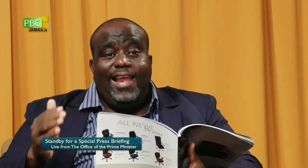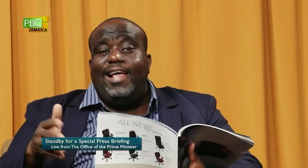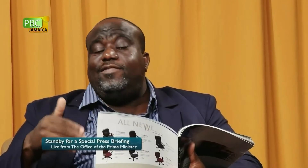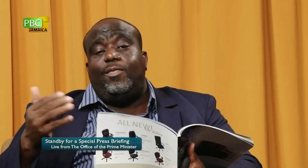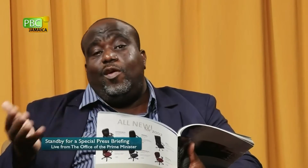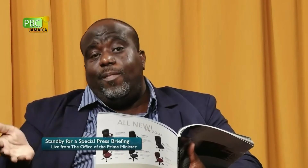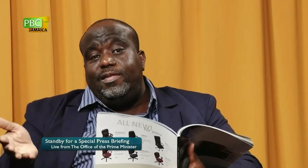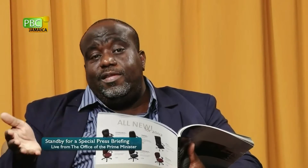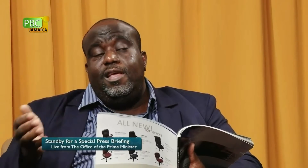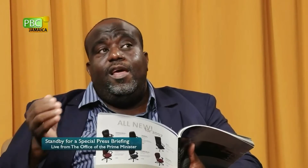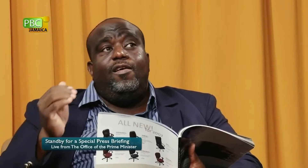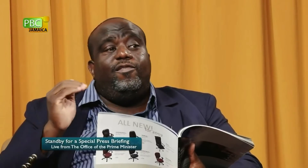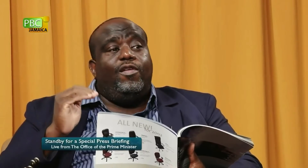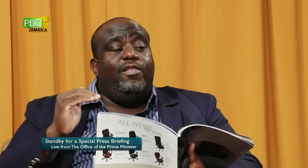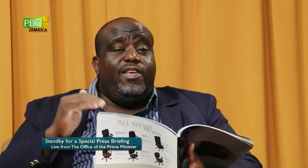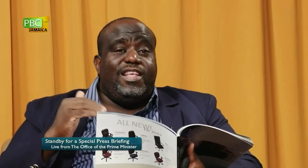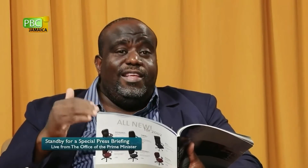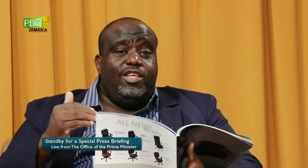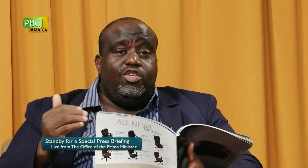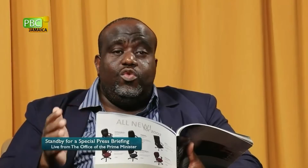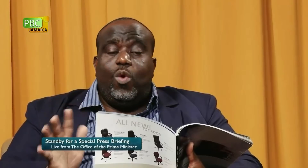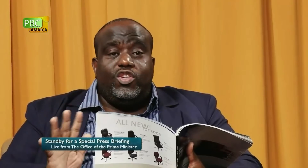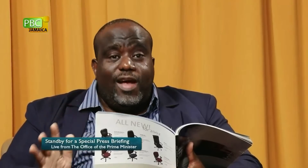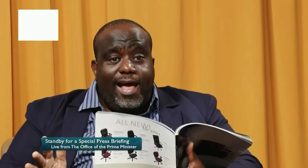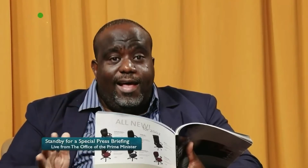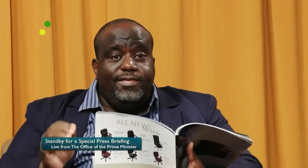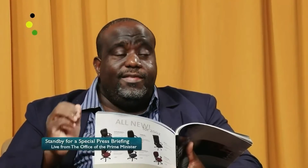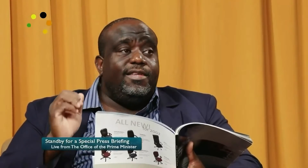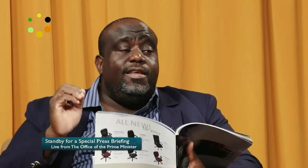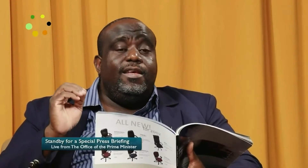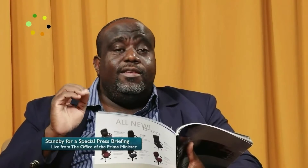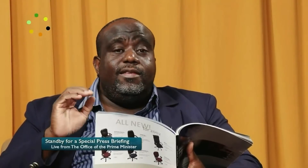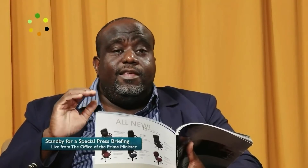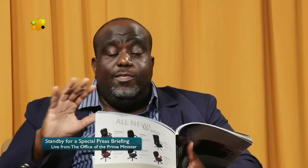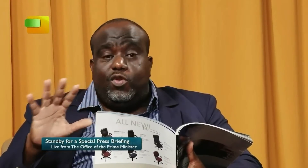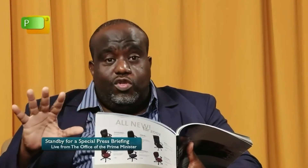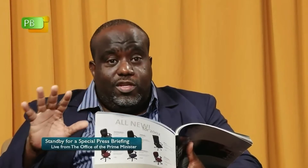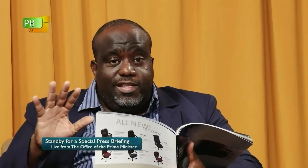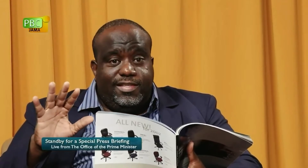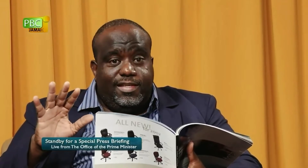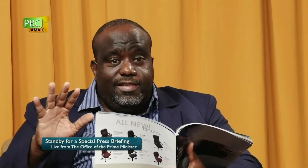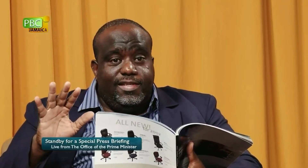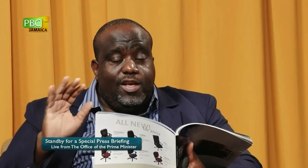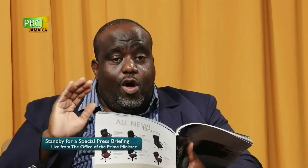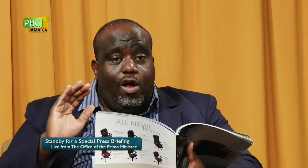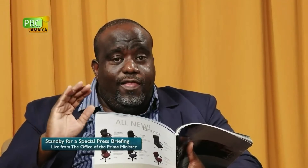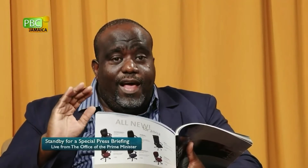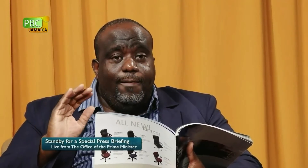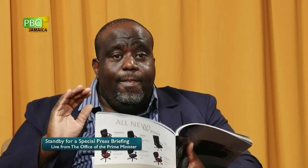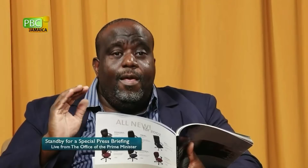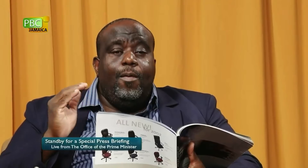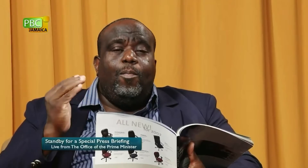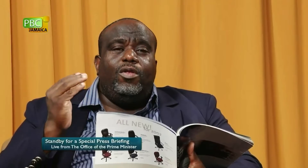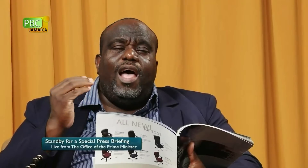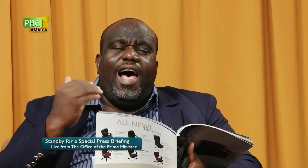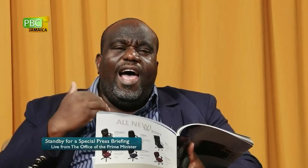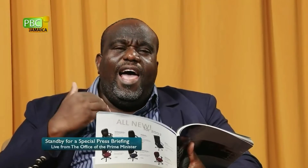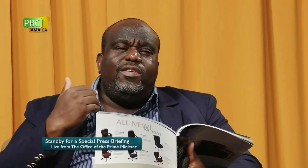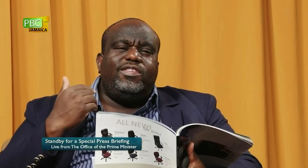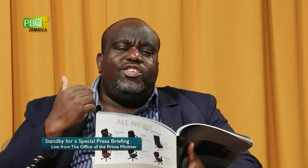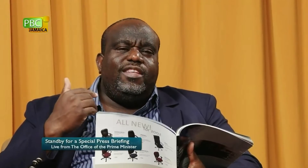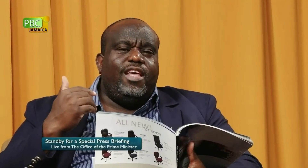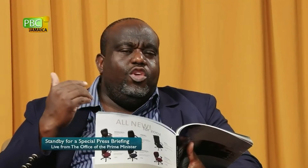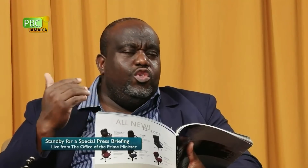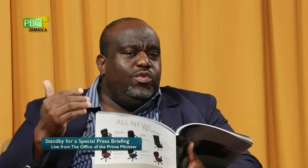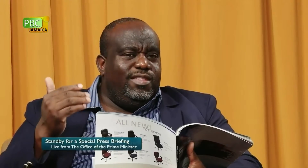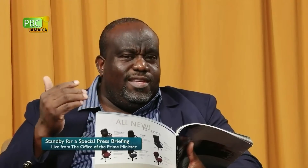the guidelines from the government. Follow the things that they say you should do. Wash your hands, keep social distances, all of that. But I